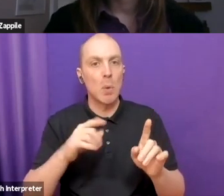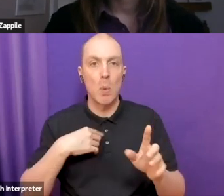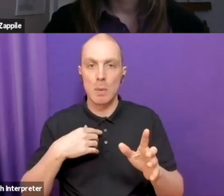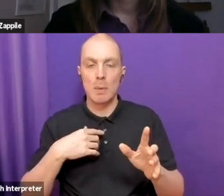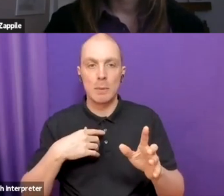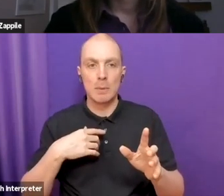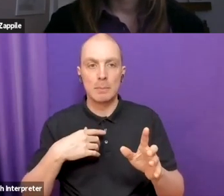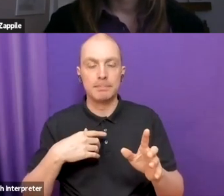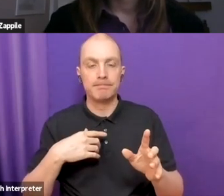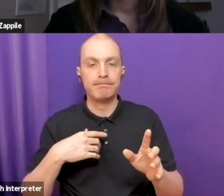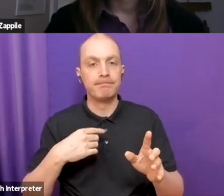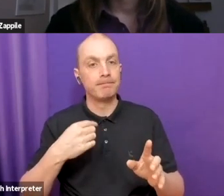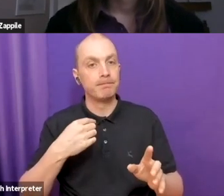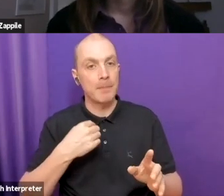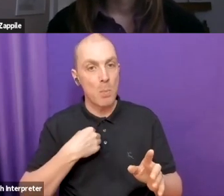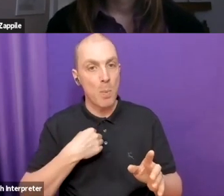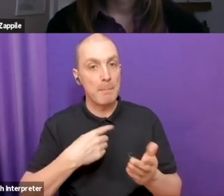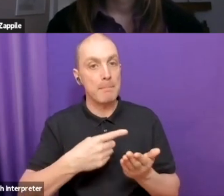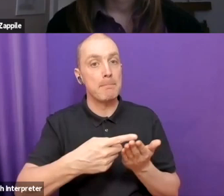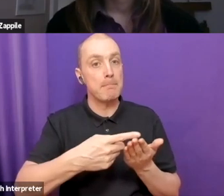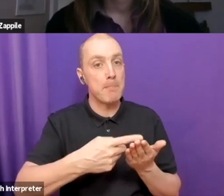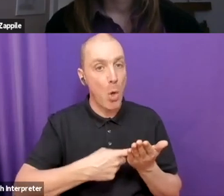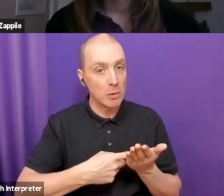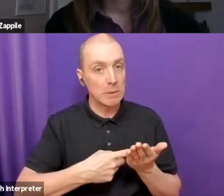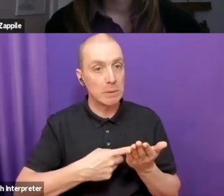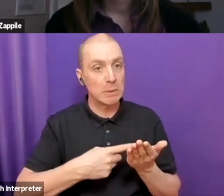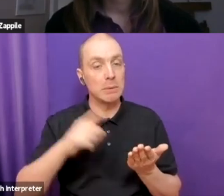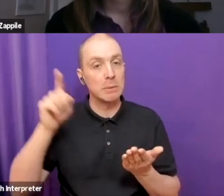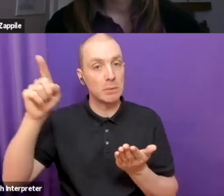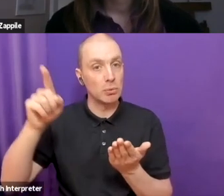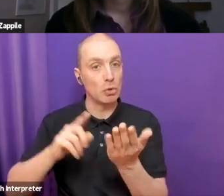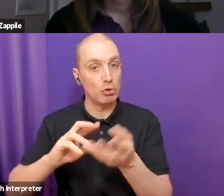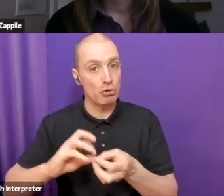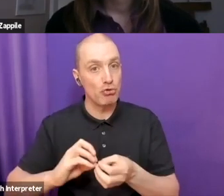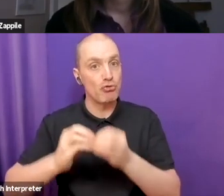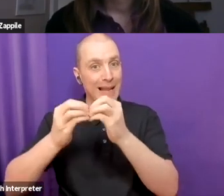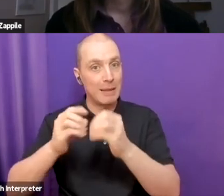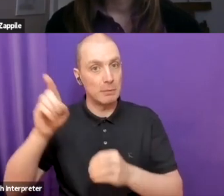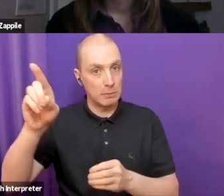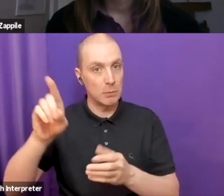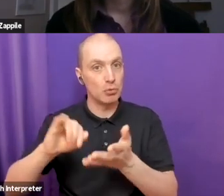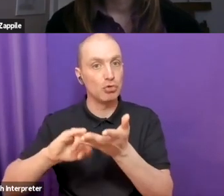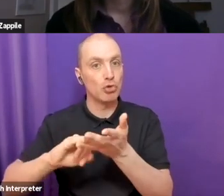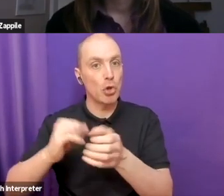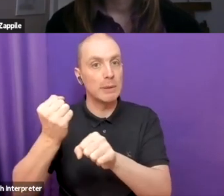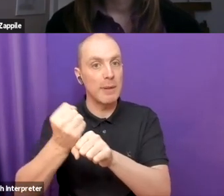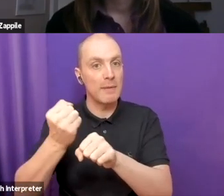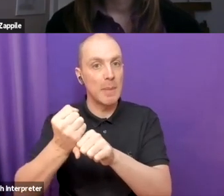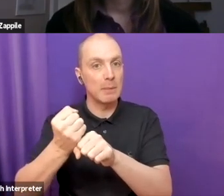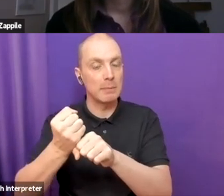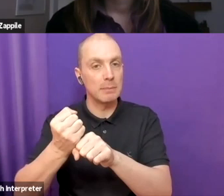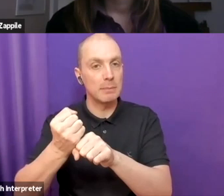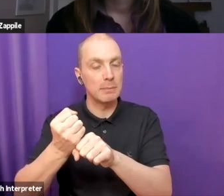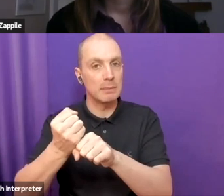that most of our policies are created by the Scottish Parliament rather than by the UK. And then I think